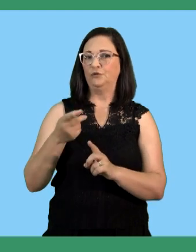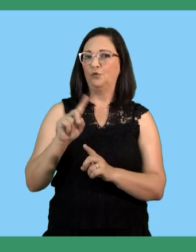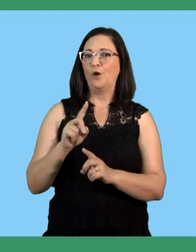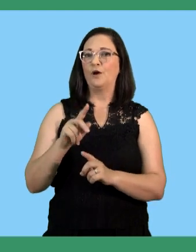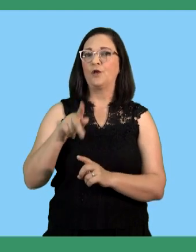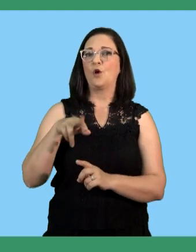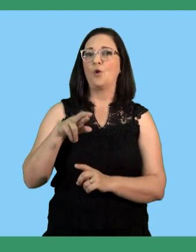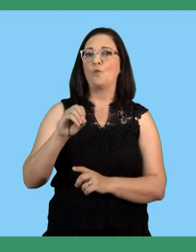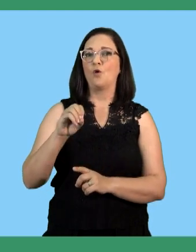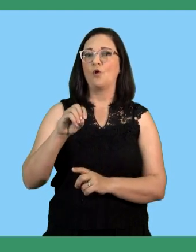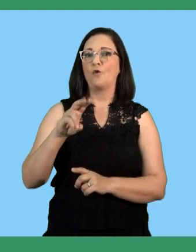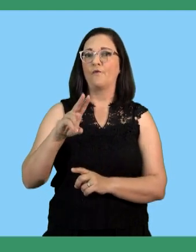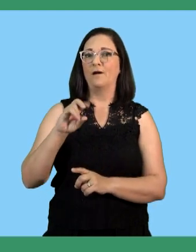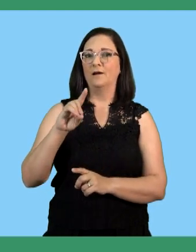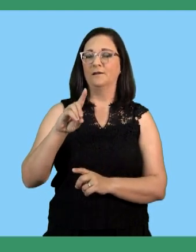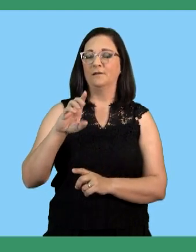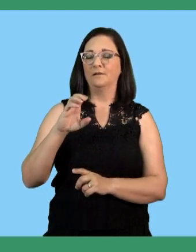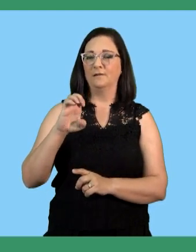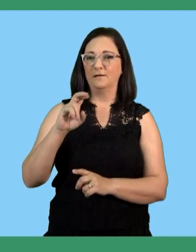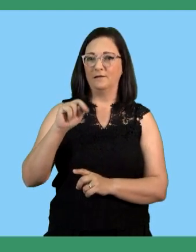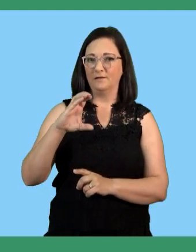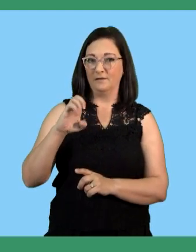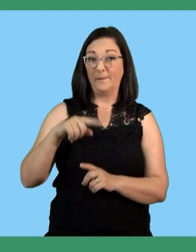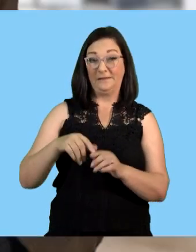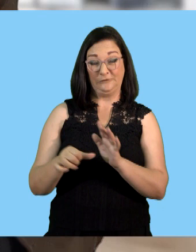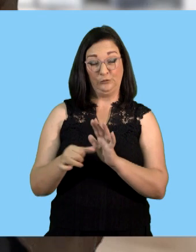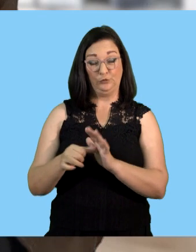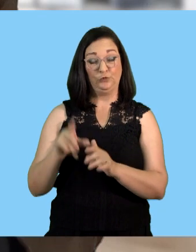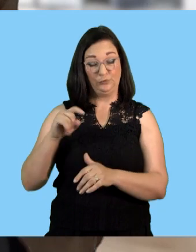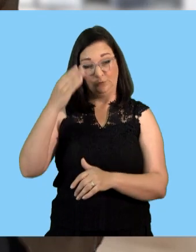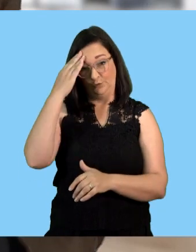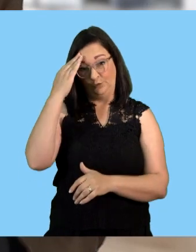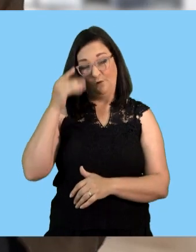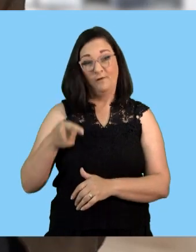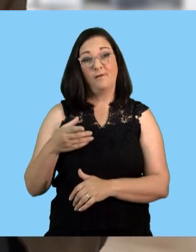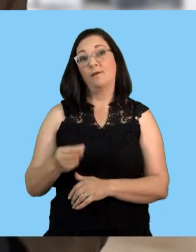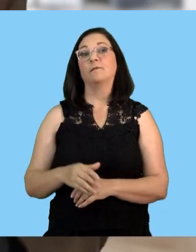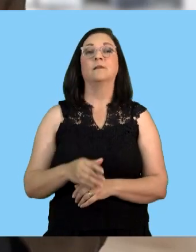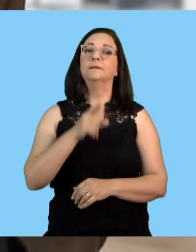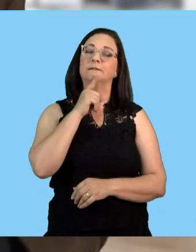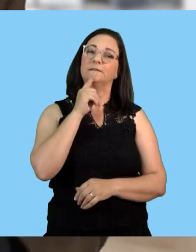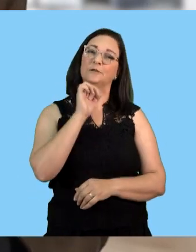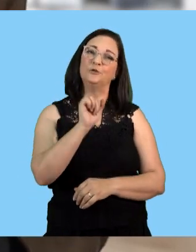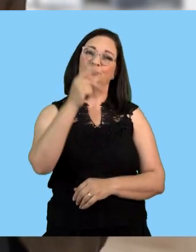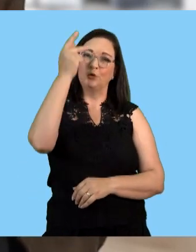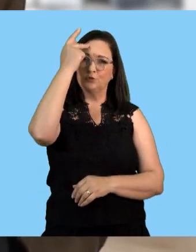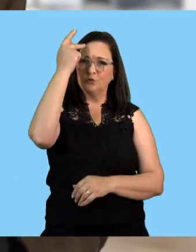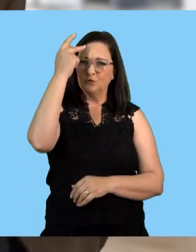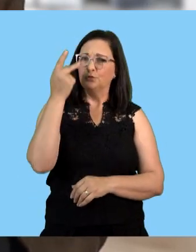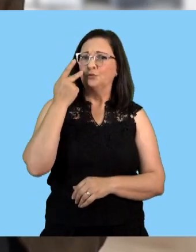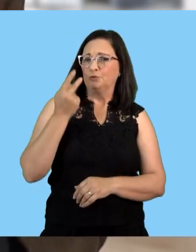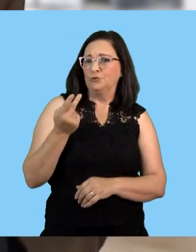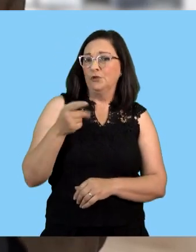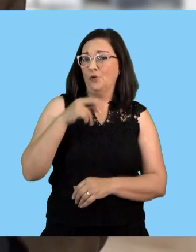are what? The provisions of the BCA. Very important that you know this. All right, let's just test your knowledge and see if